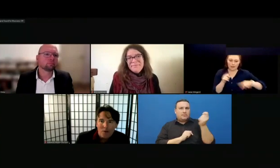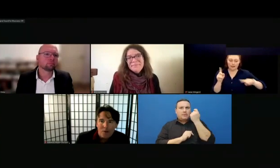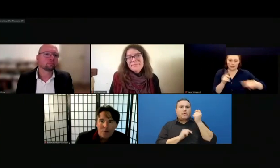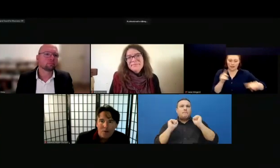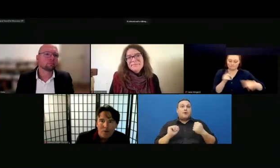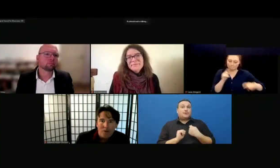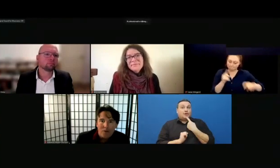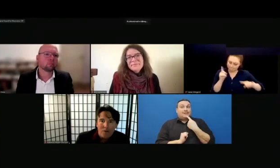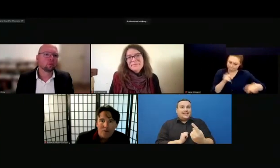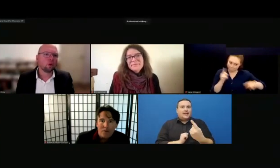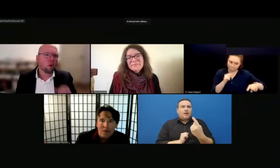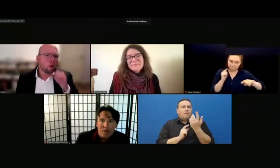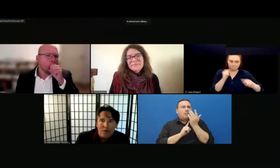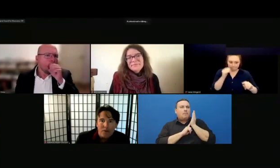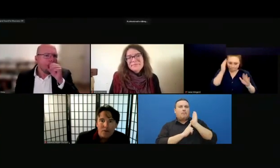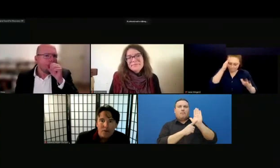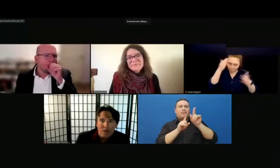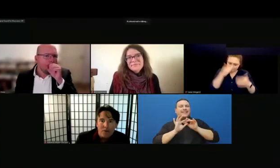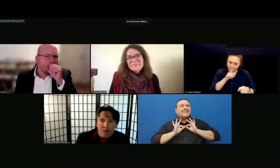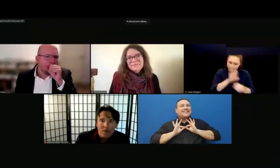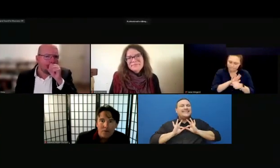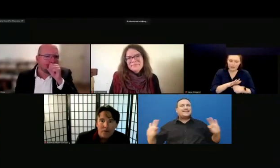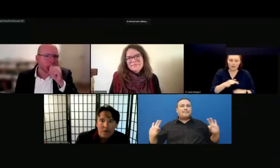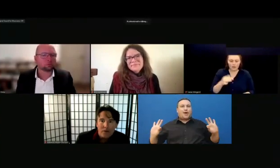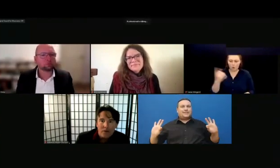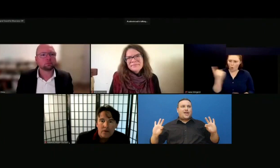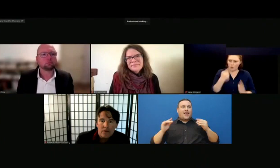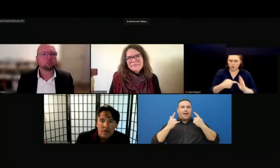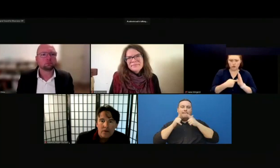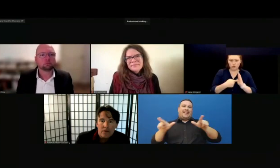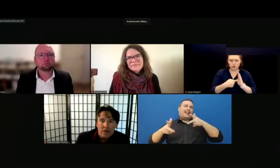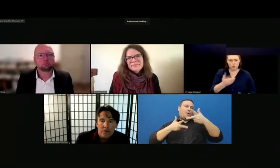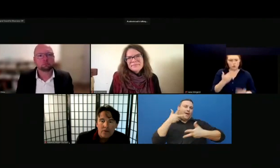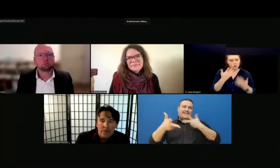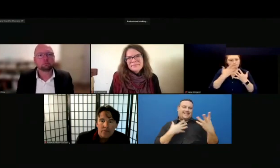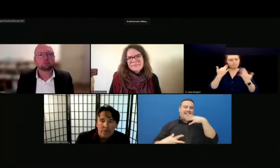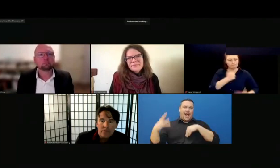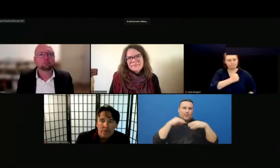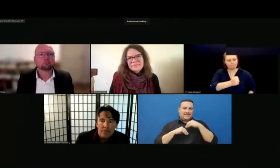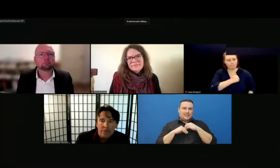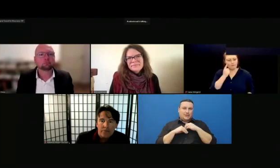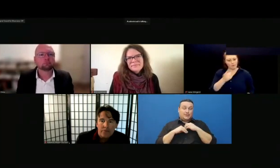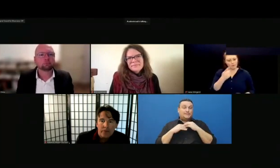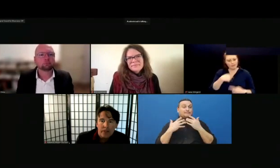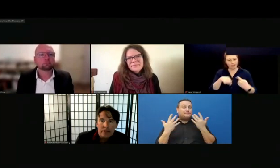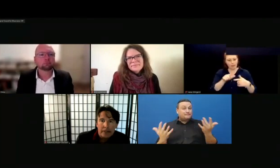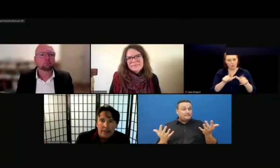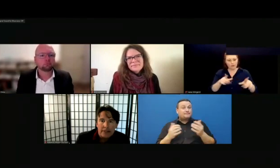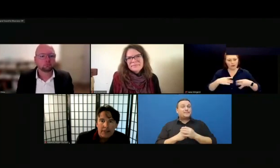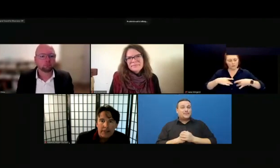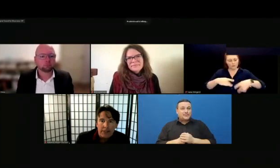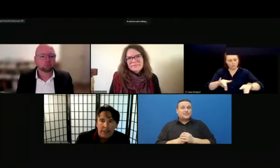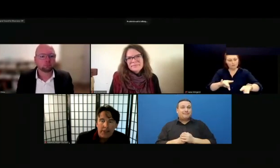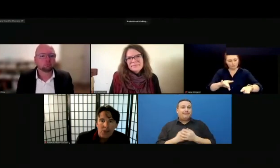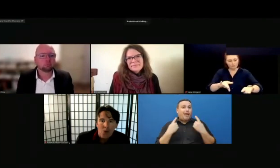and also, I must state, showing very good disposition towards sign language acquisition. In